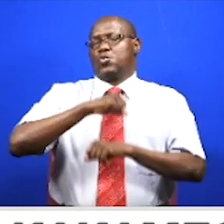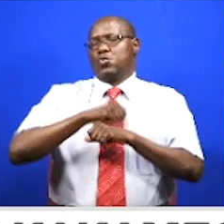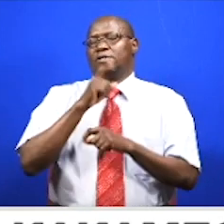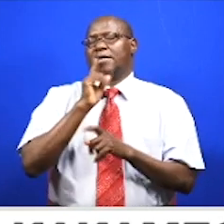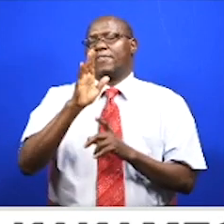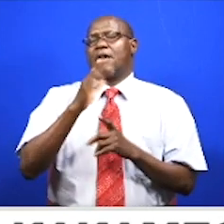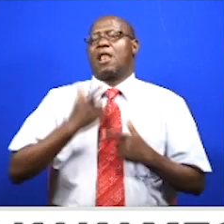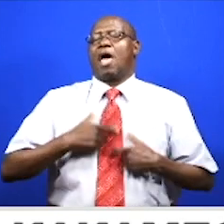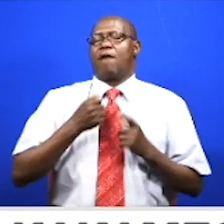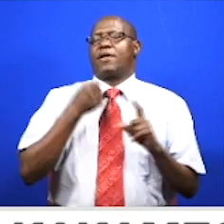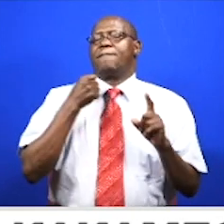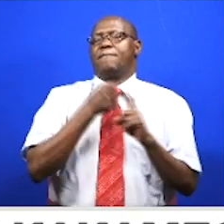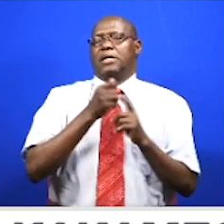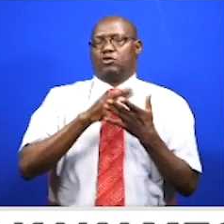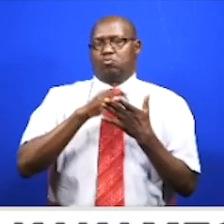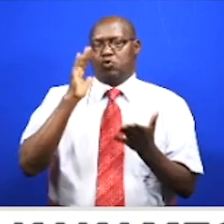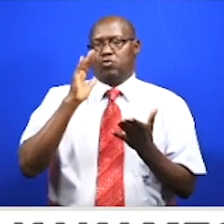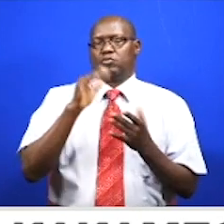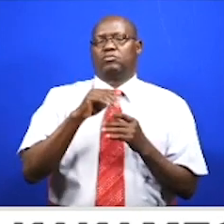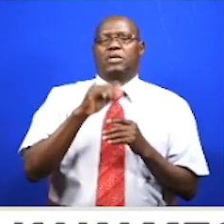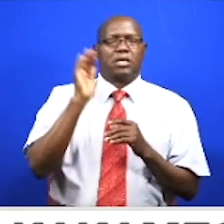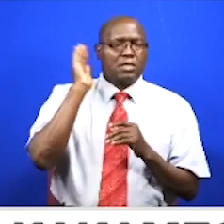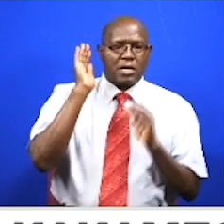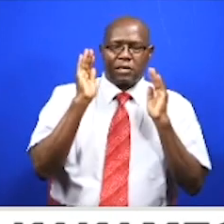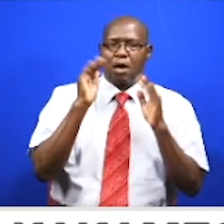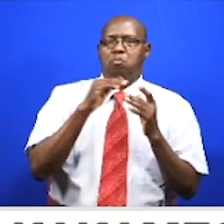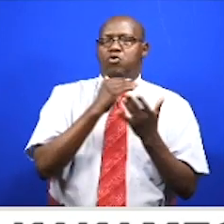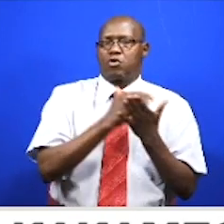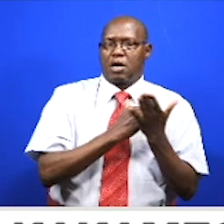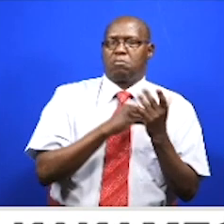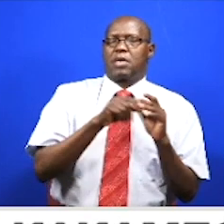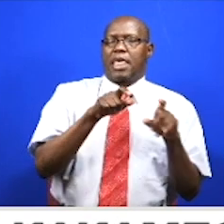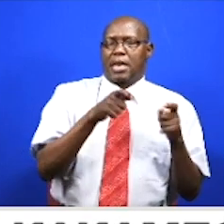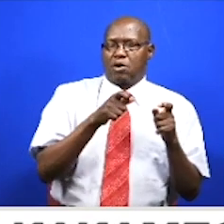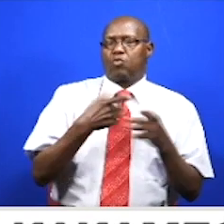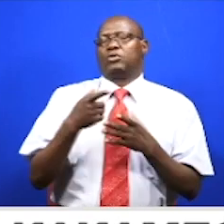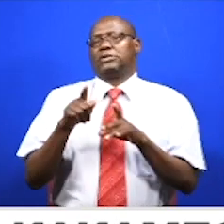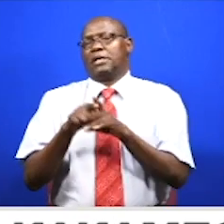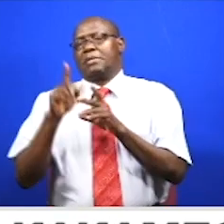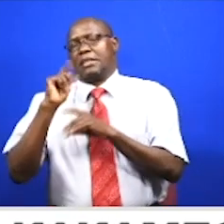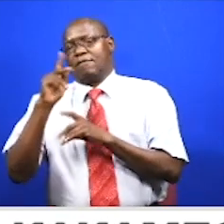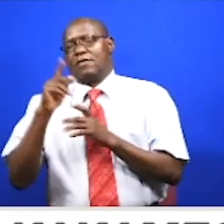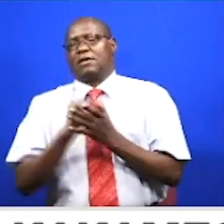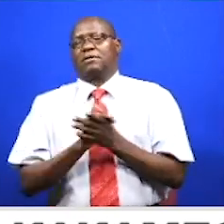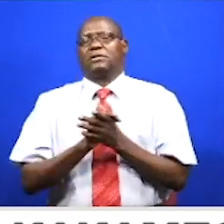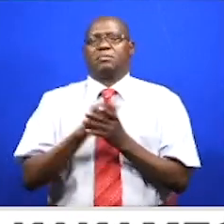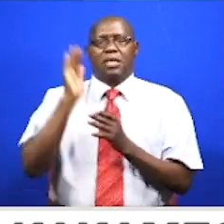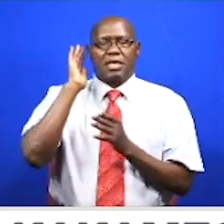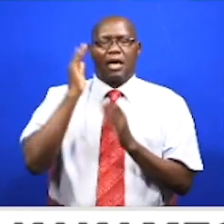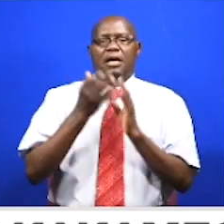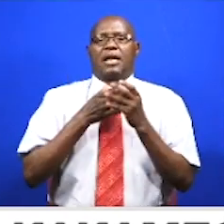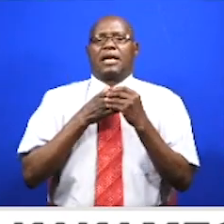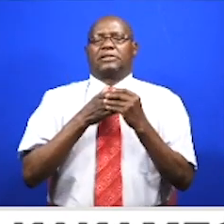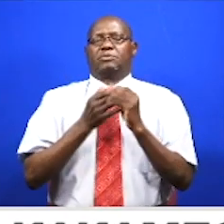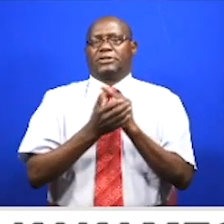various programs aired on radio and on TV. Others say they have been equipped with sound leadership skills. I'm a big fan